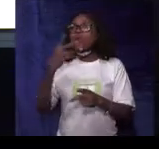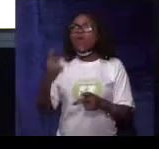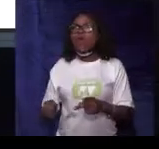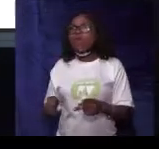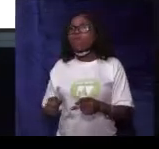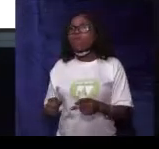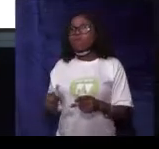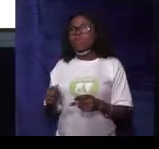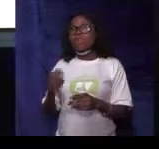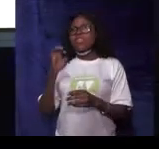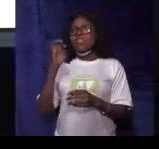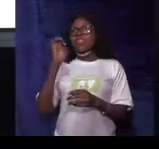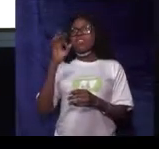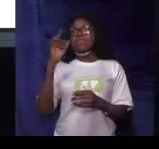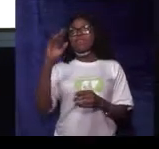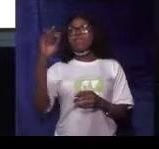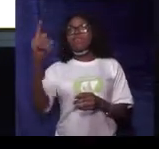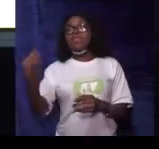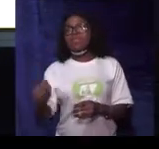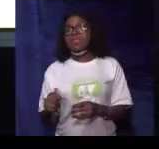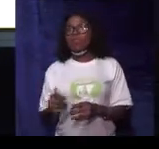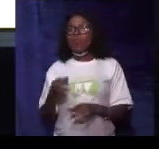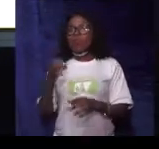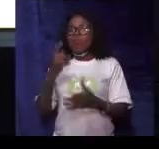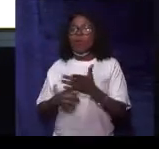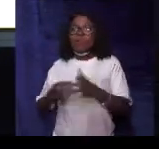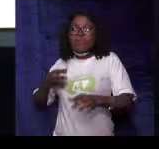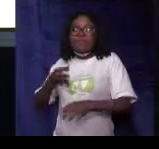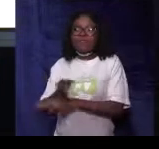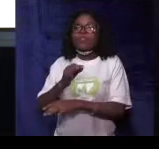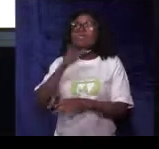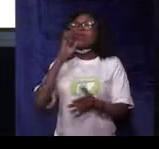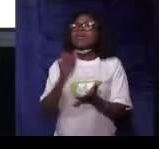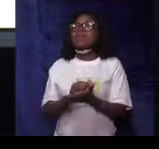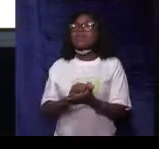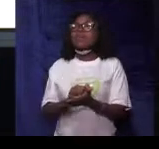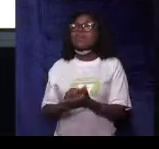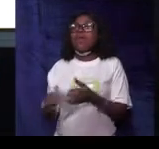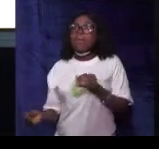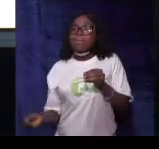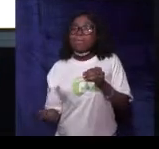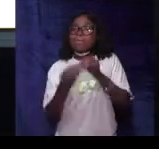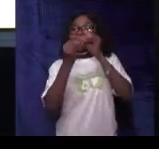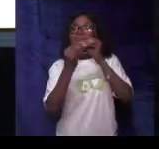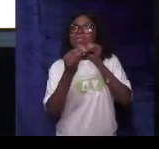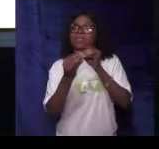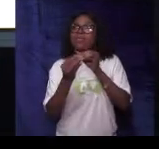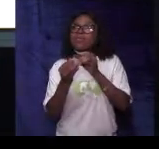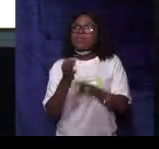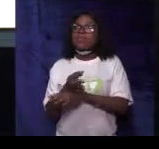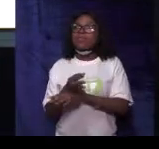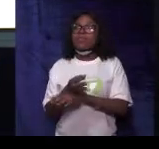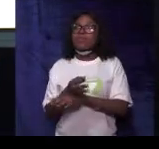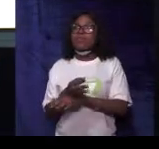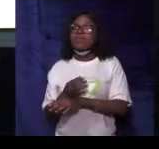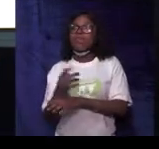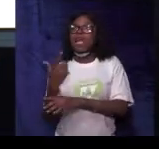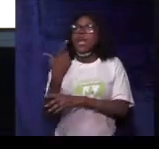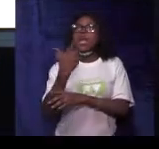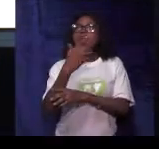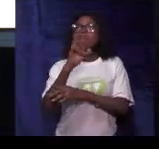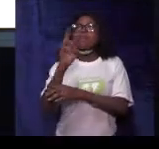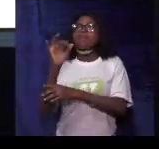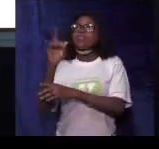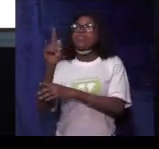a ball, it comes right back down. What force is in effect? A. Magnetic force.